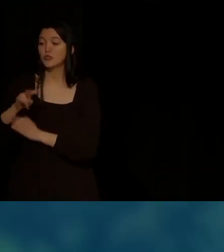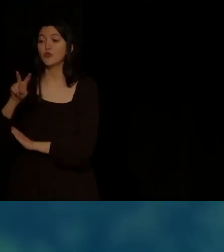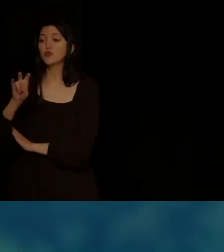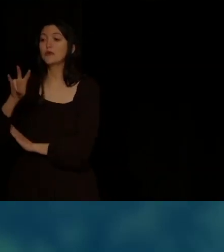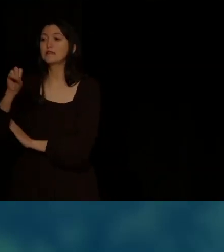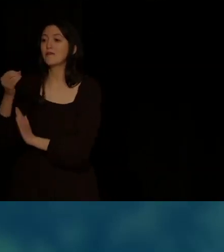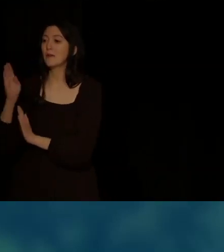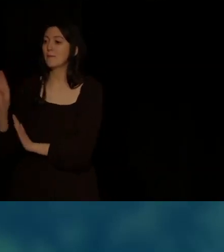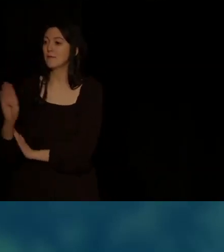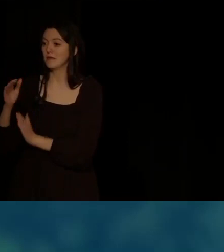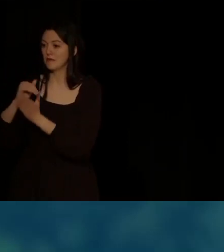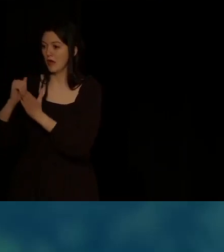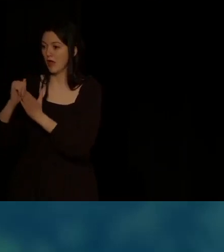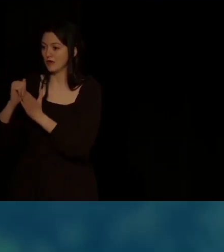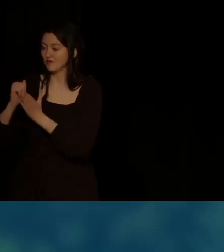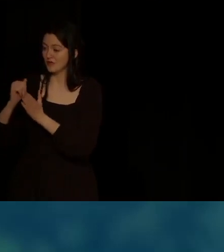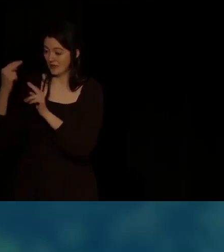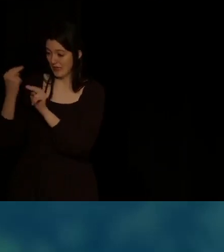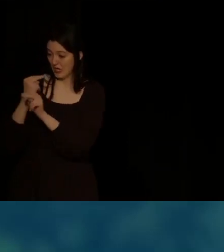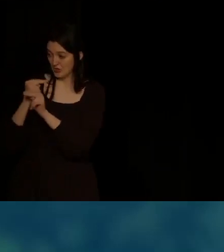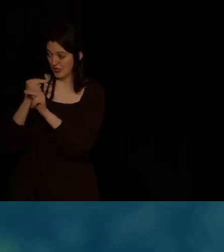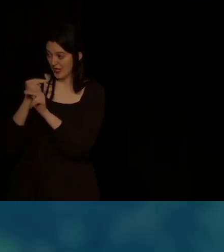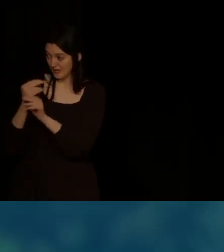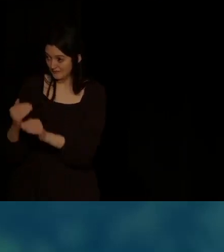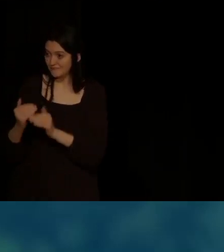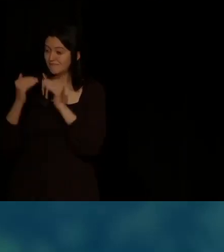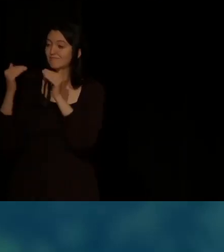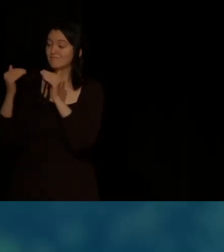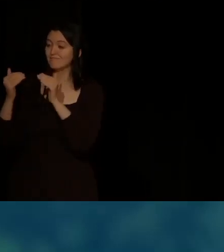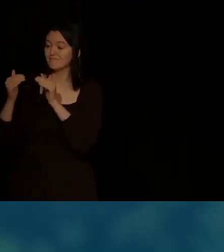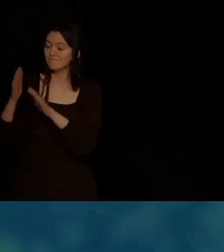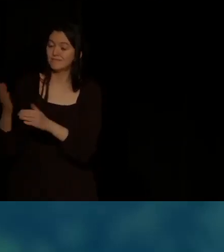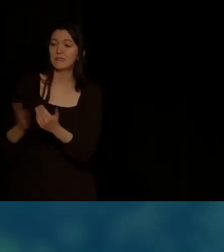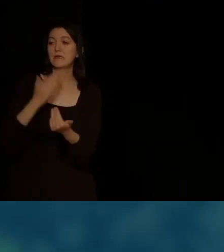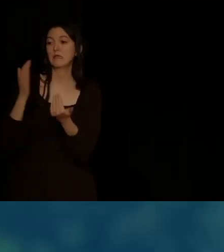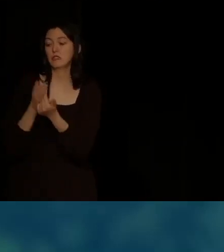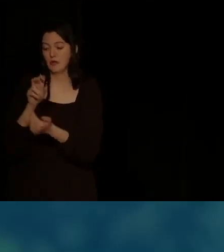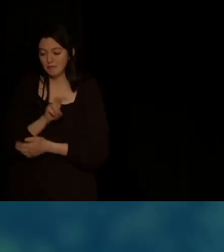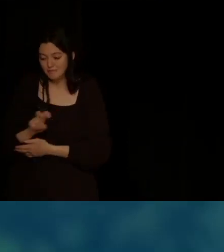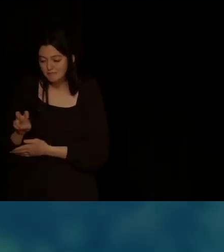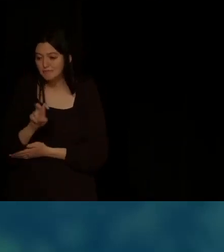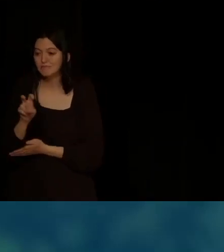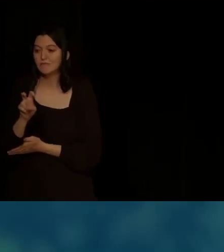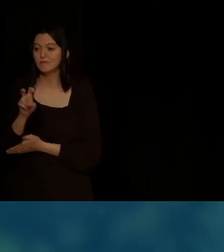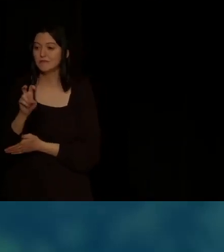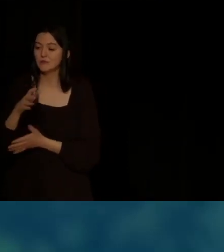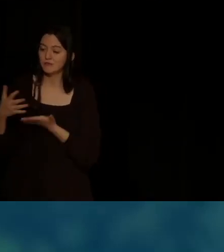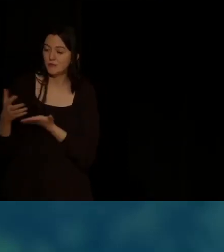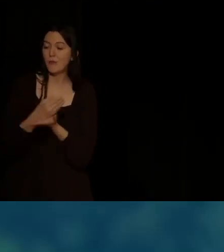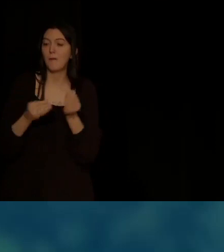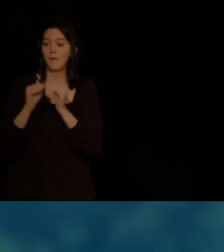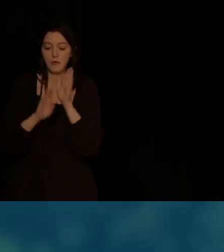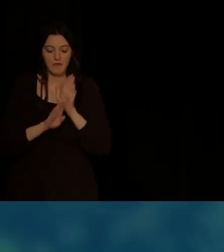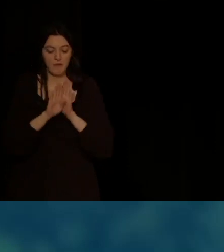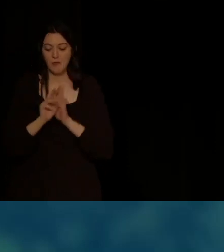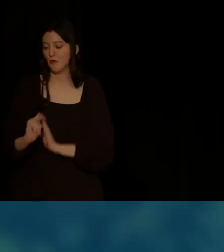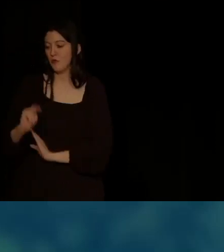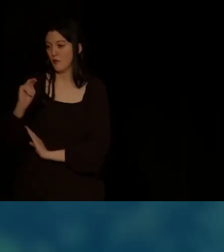million investment to make the interstate and its exchanges easier to navigate and attract more development to North